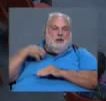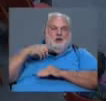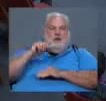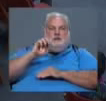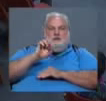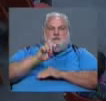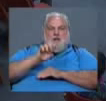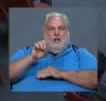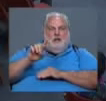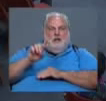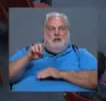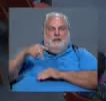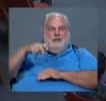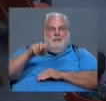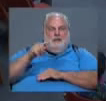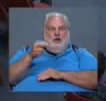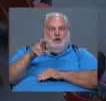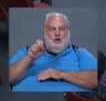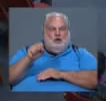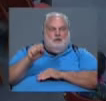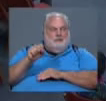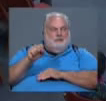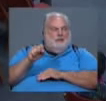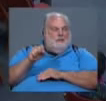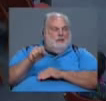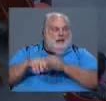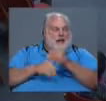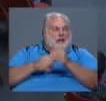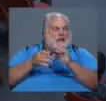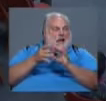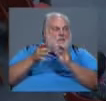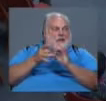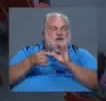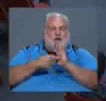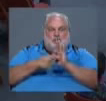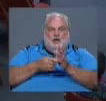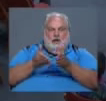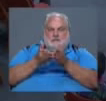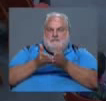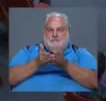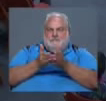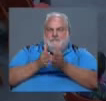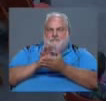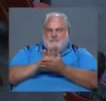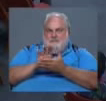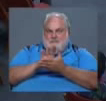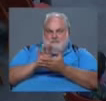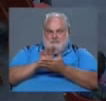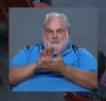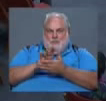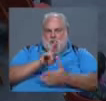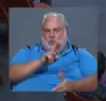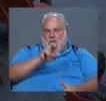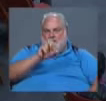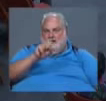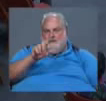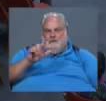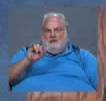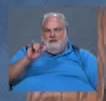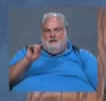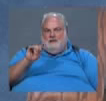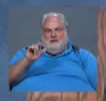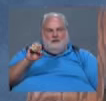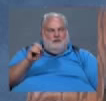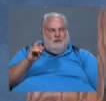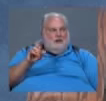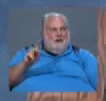like to make some comments and show a video of the USS Little Rock. Welcome.